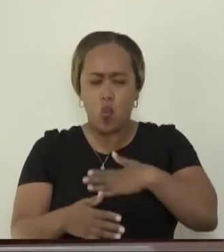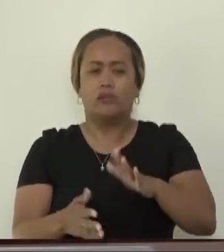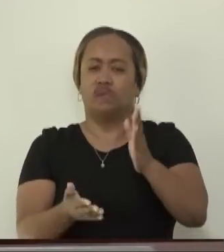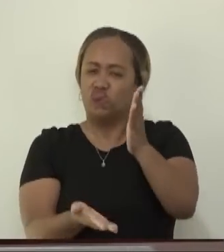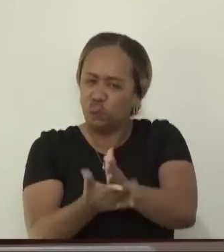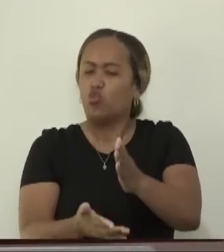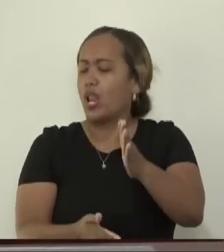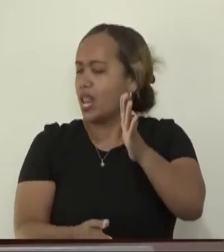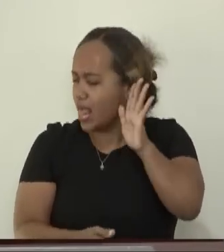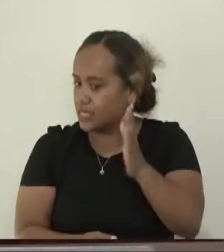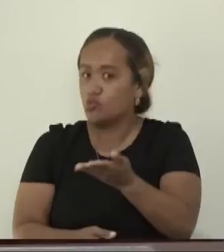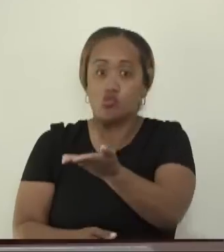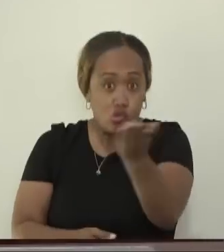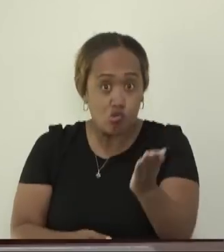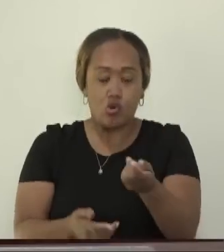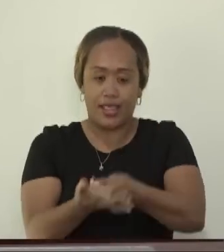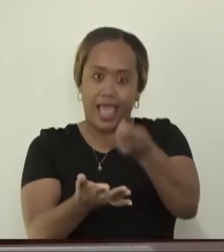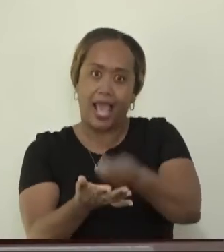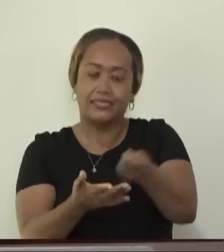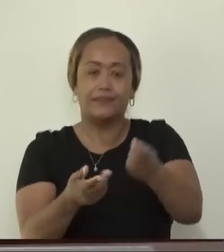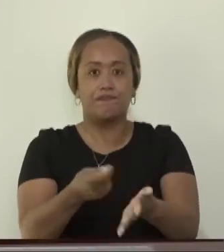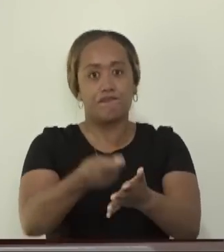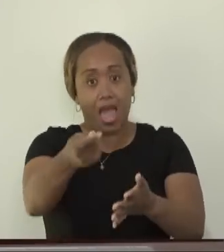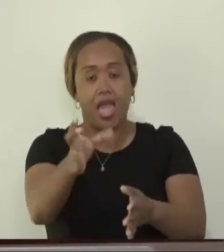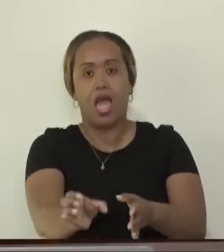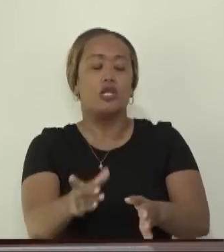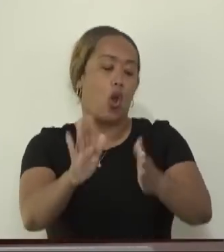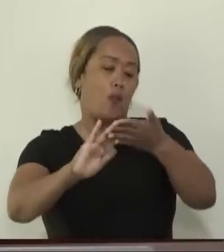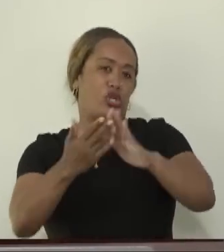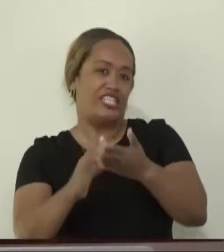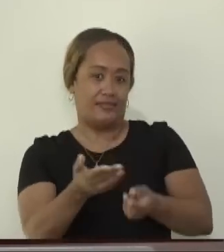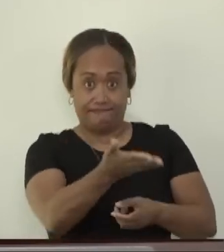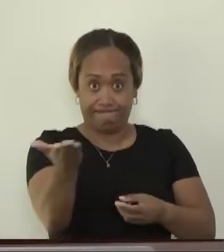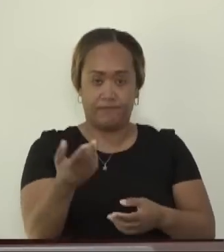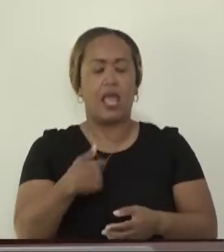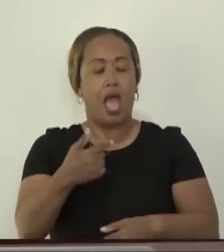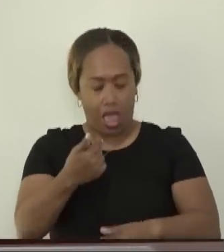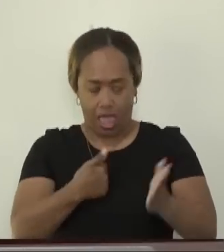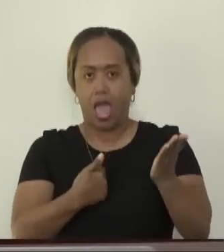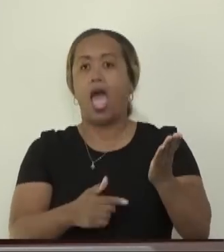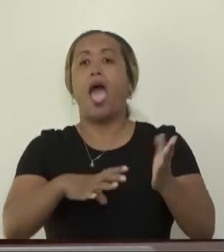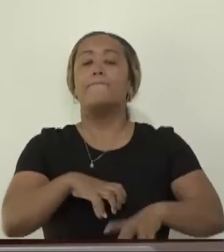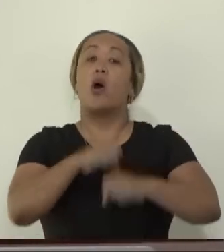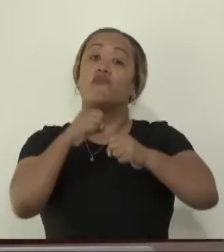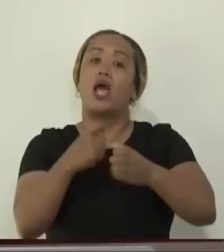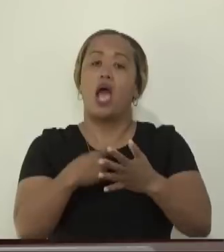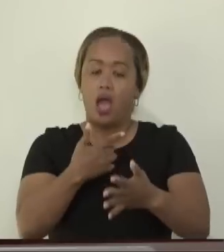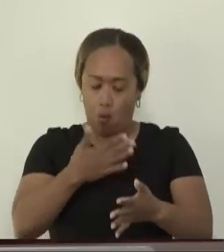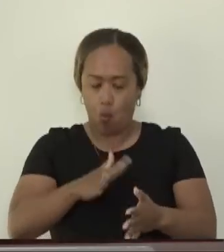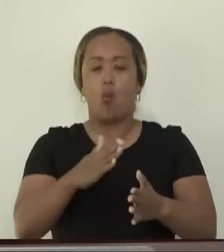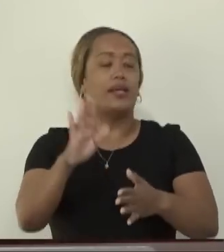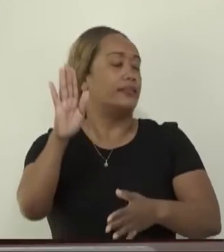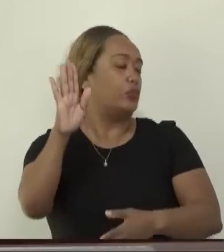to you, the taxpayers, and the community at large. I am confident that we have